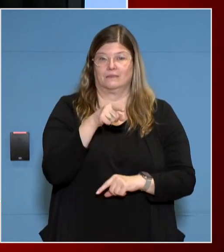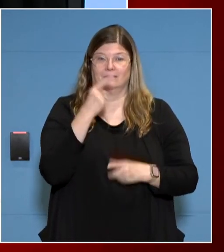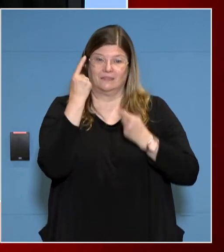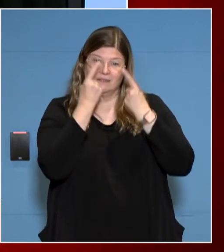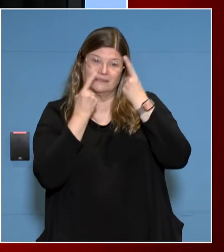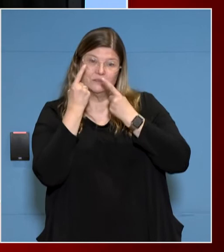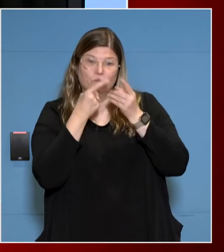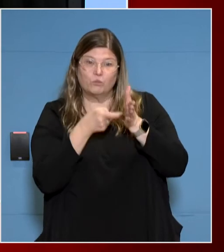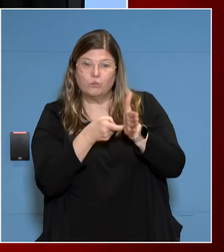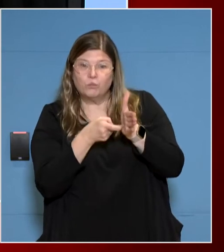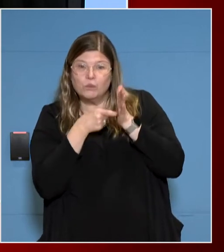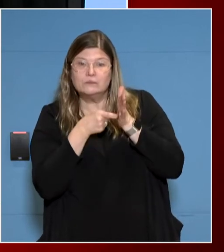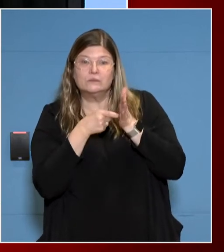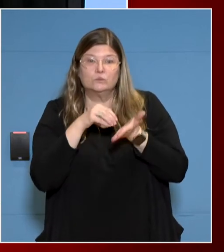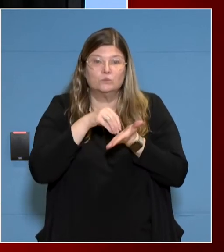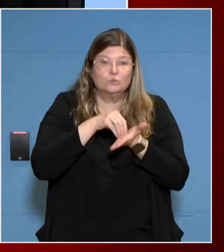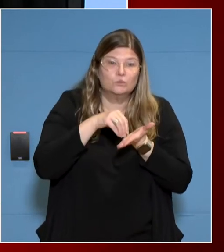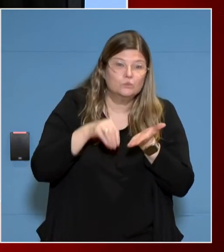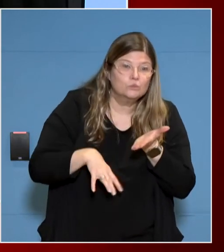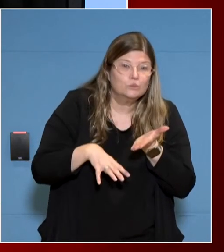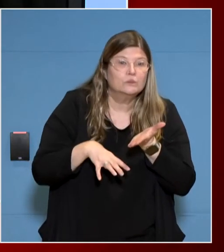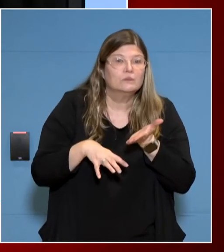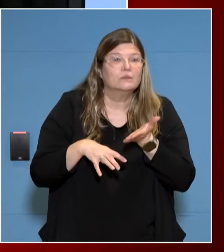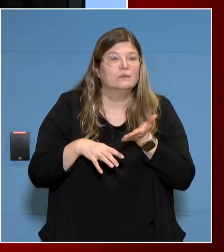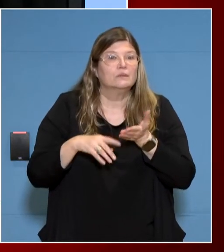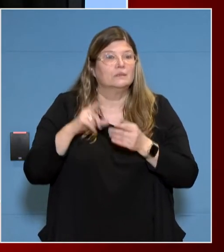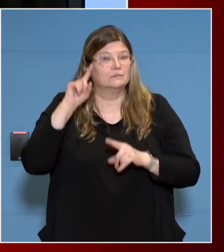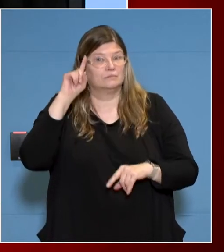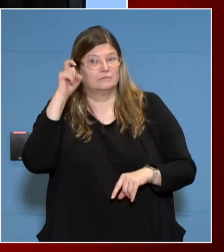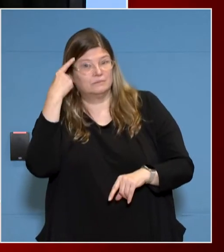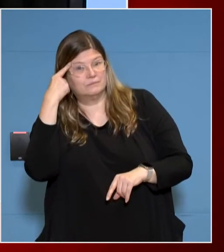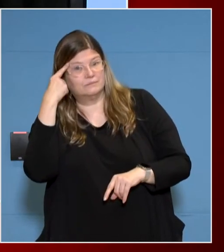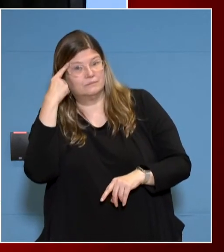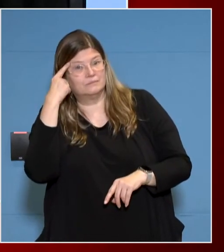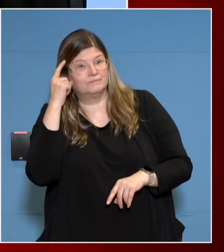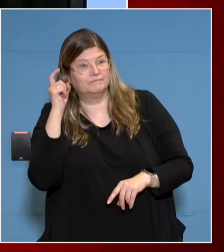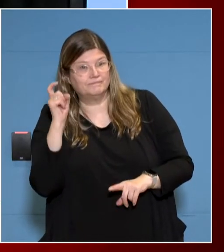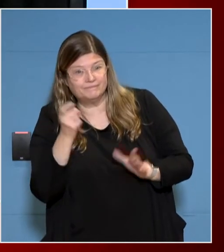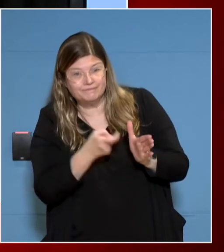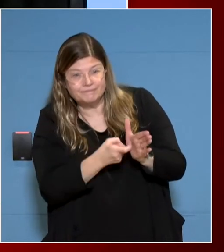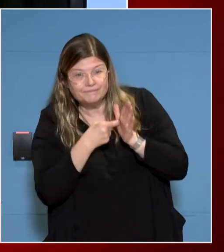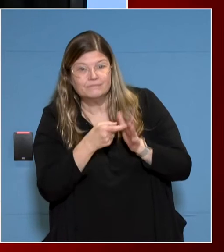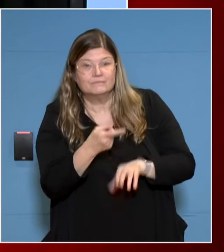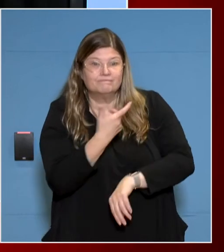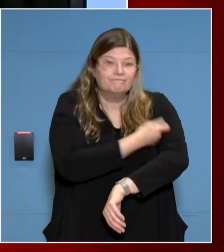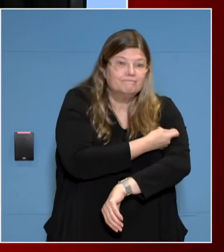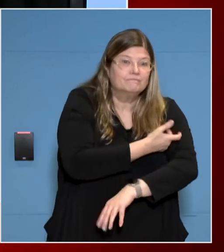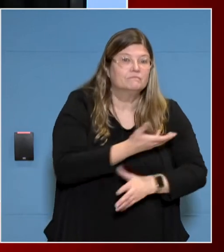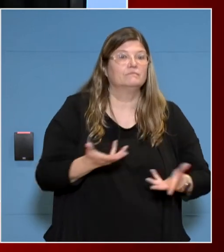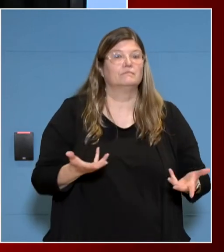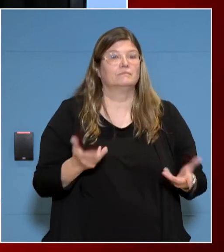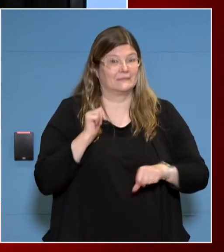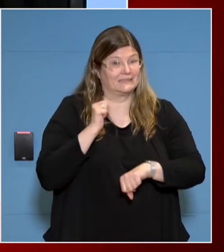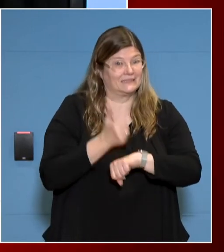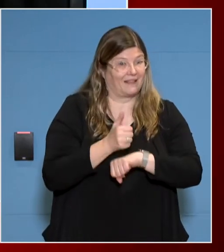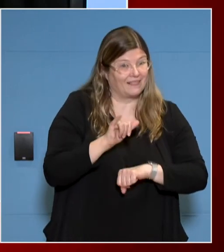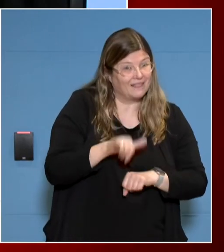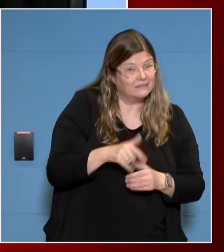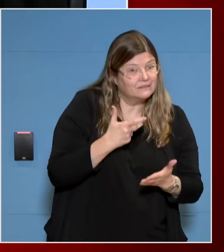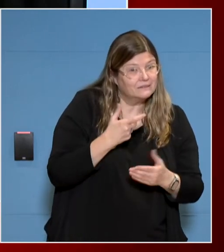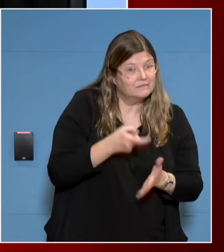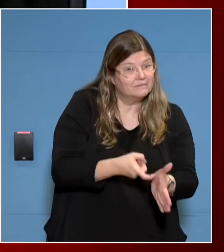students, government employees, or anyone to take the vaccine as a requirement? Is that something you've looked into? Well, as you know, the vaccine is only